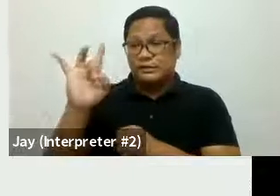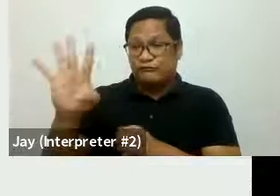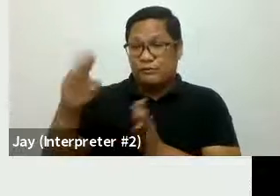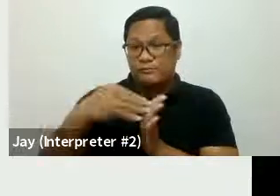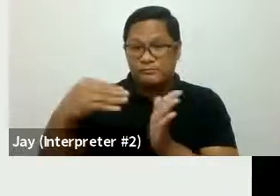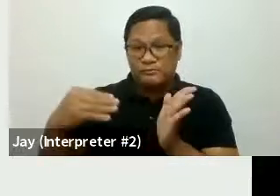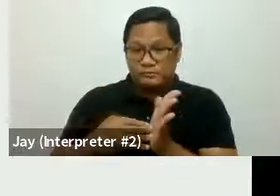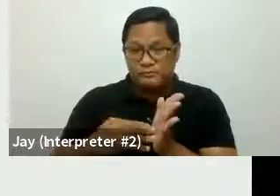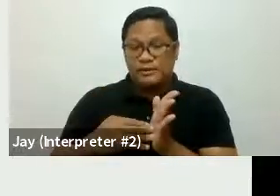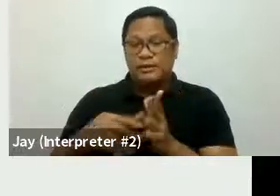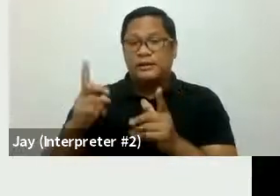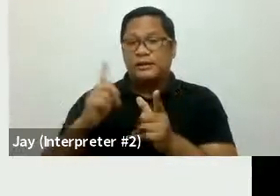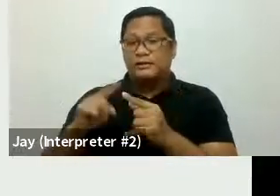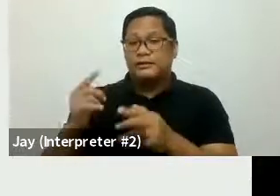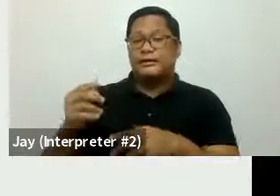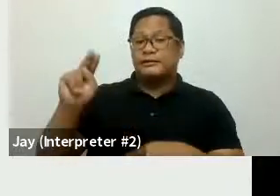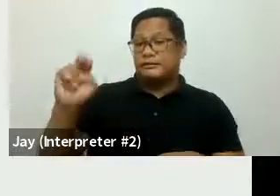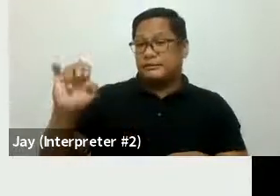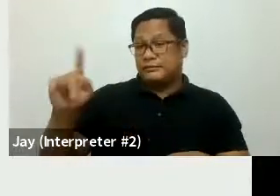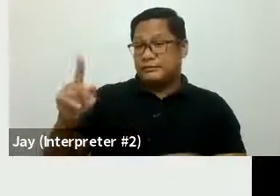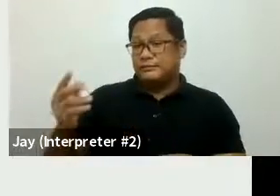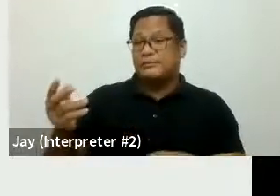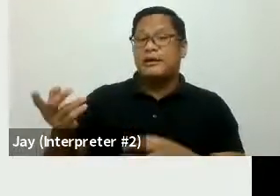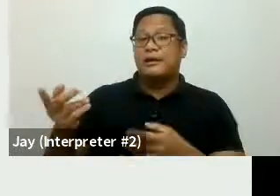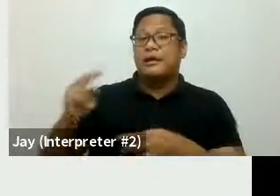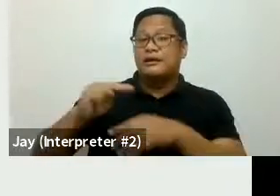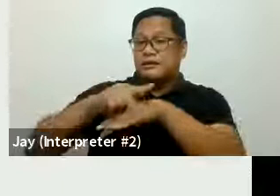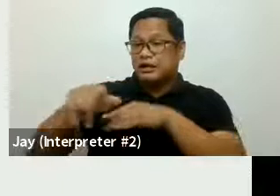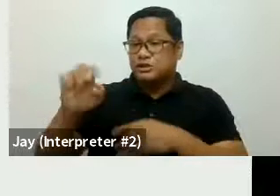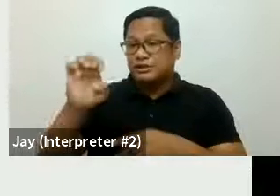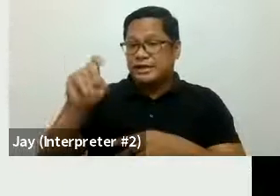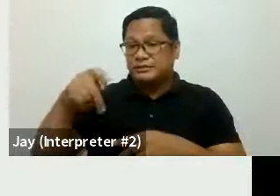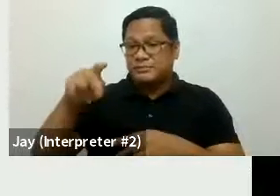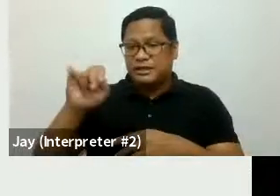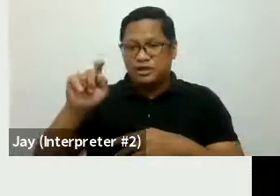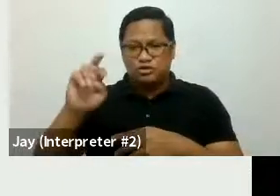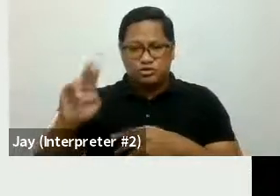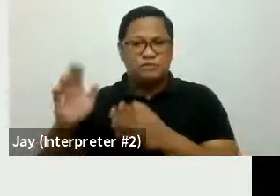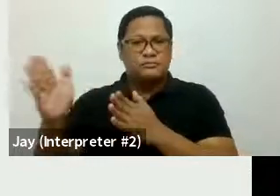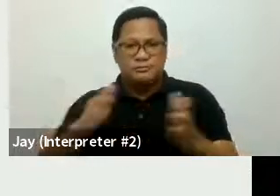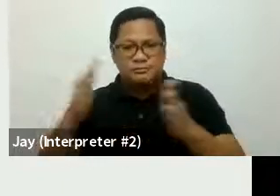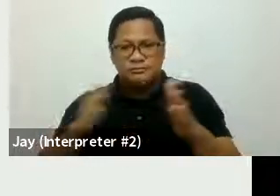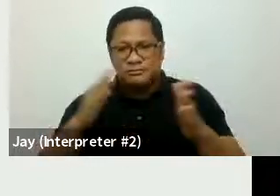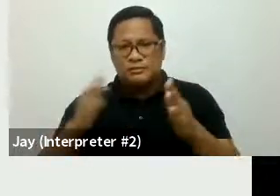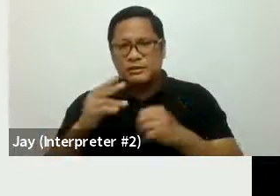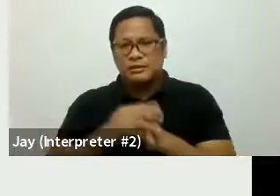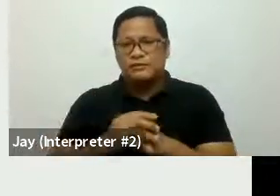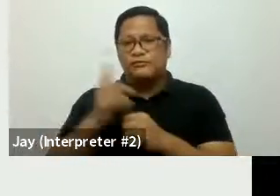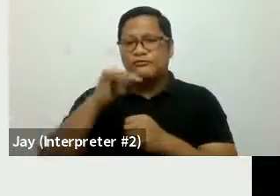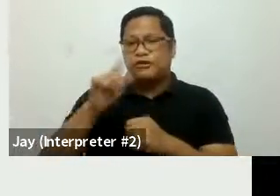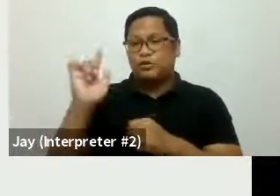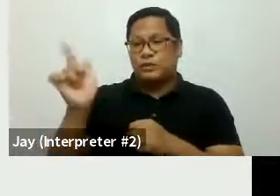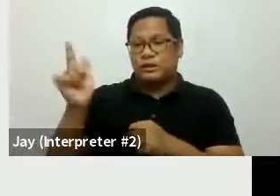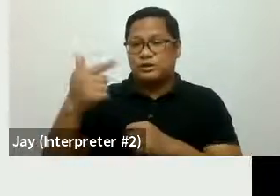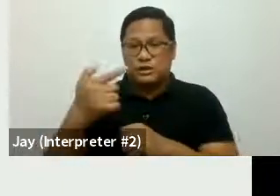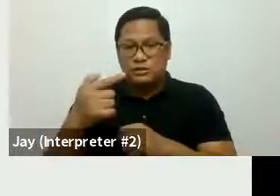Our NEP came in last week, National Expenditure Plan, which is just an indicative budget for 2021